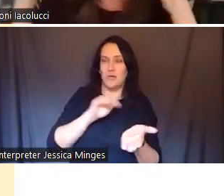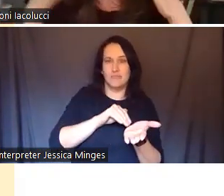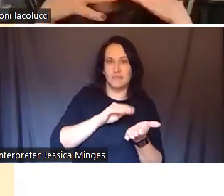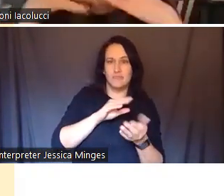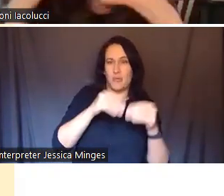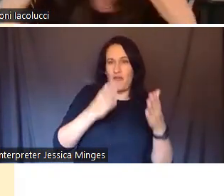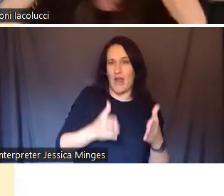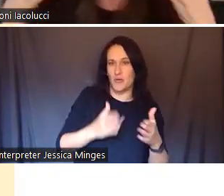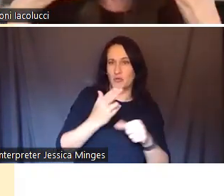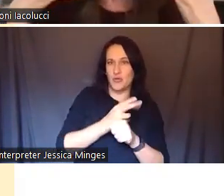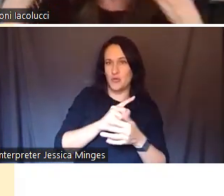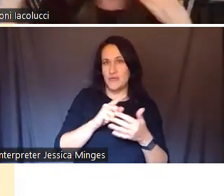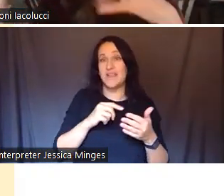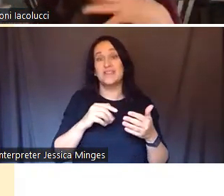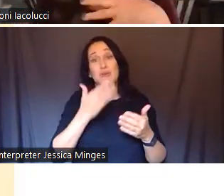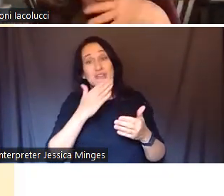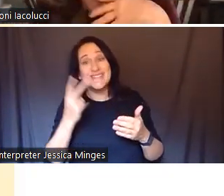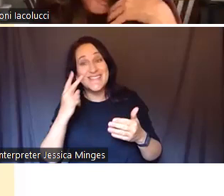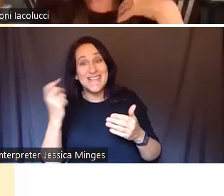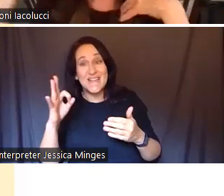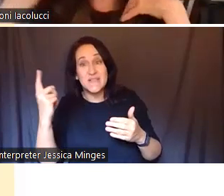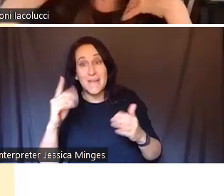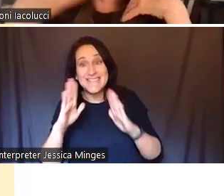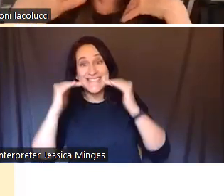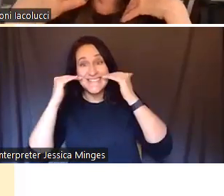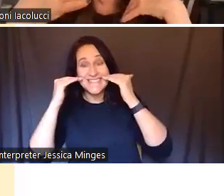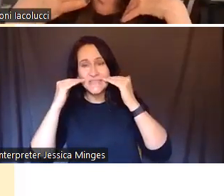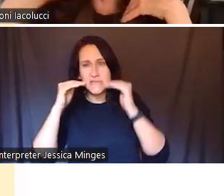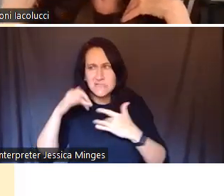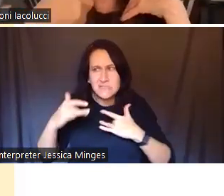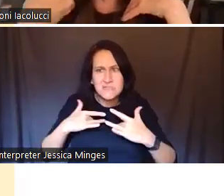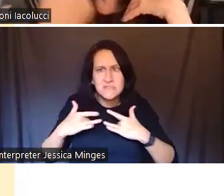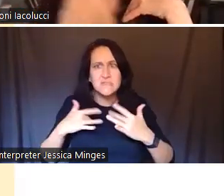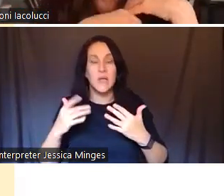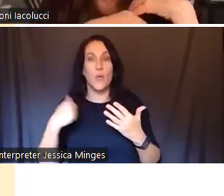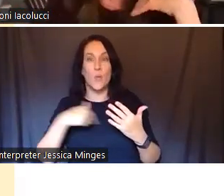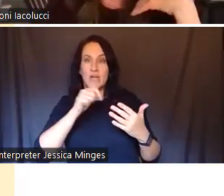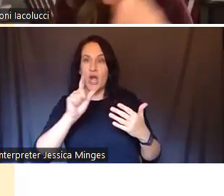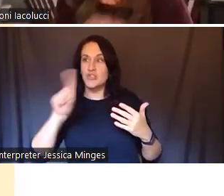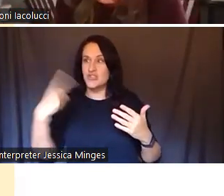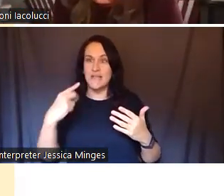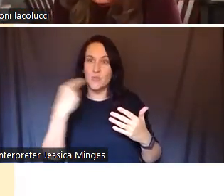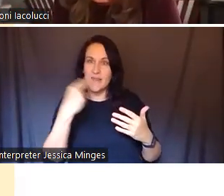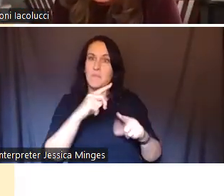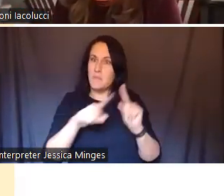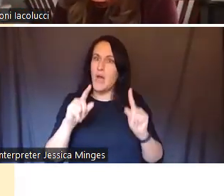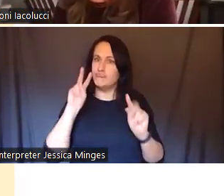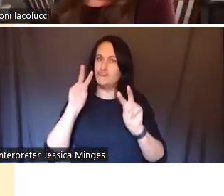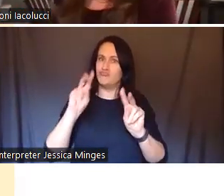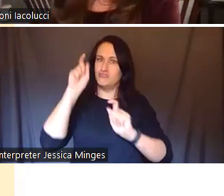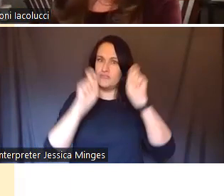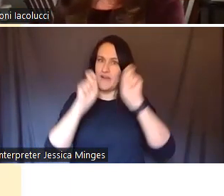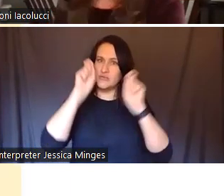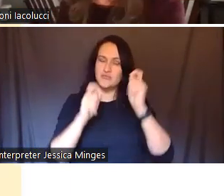kind of good to see if someone is smiling, if they look concerned, because we're not just reading lips, we're looking at facial expressions.